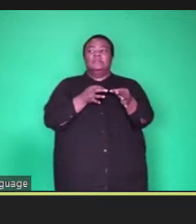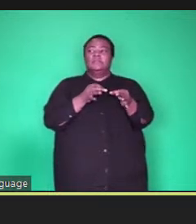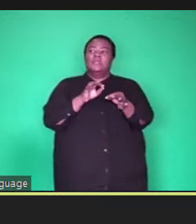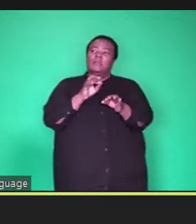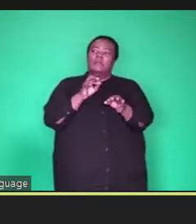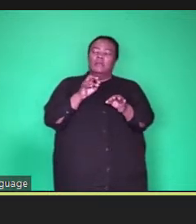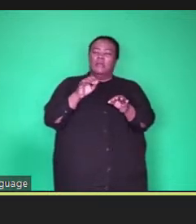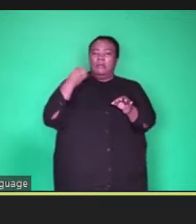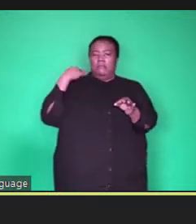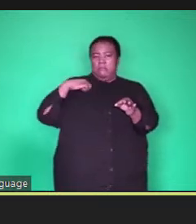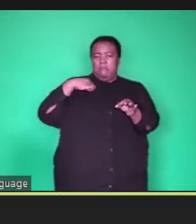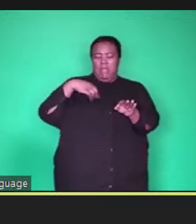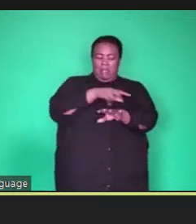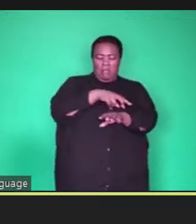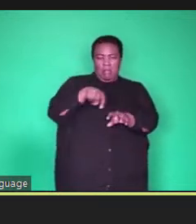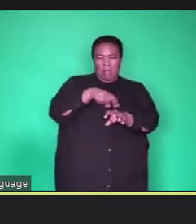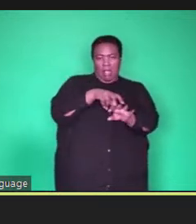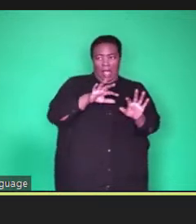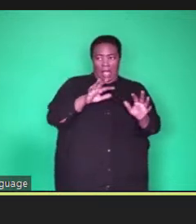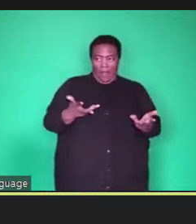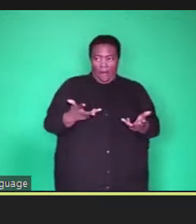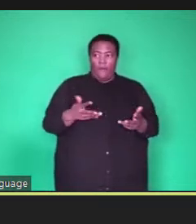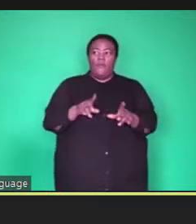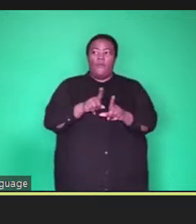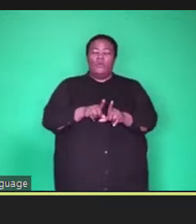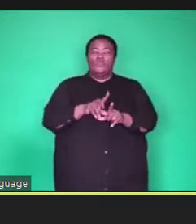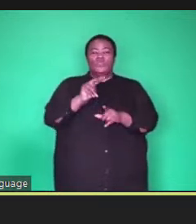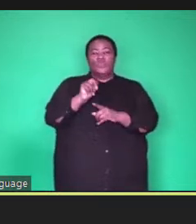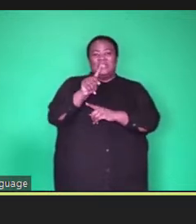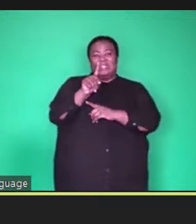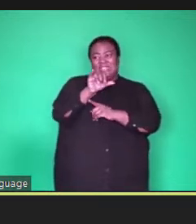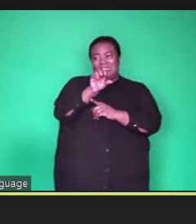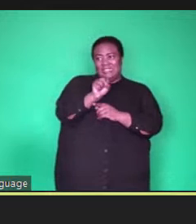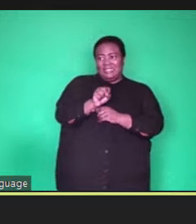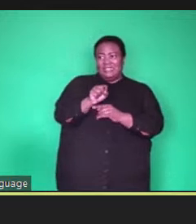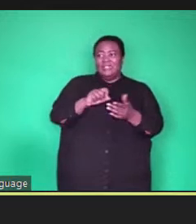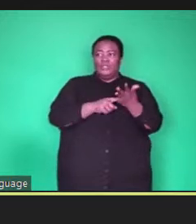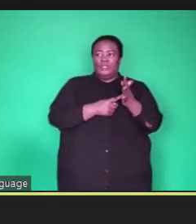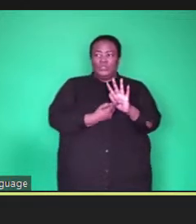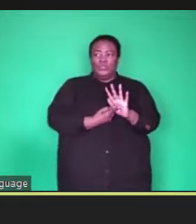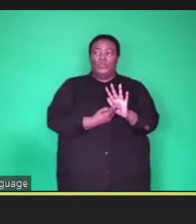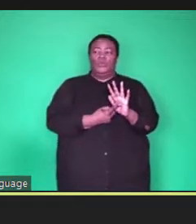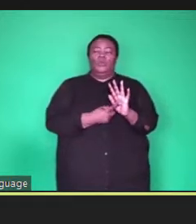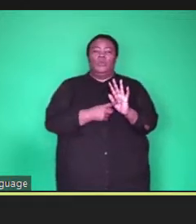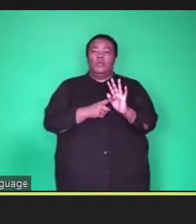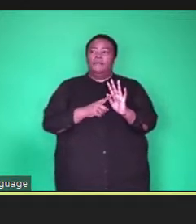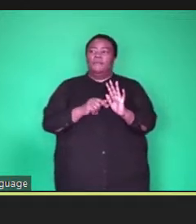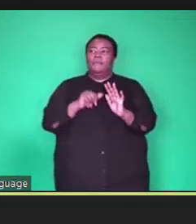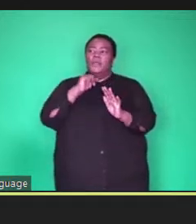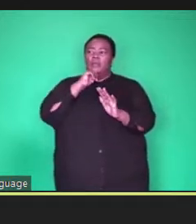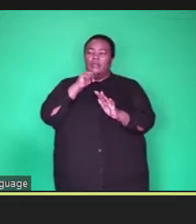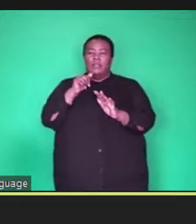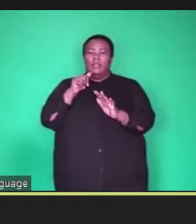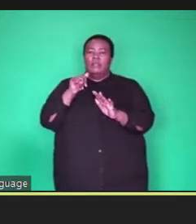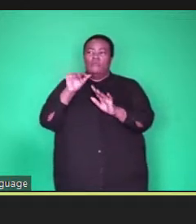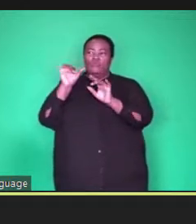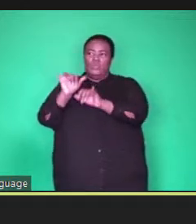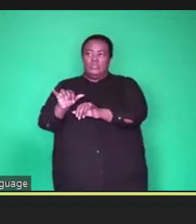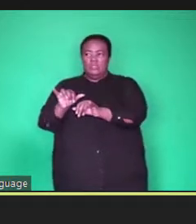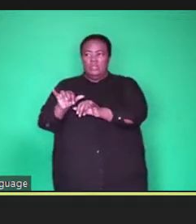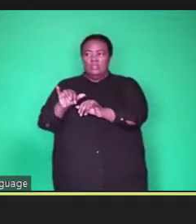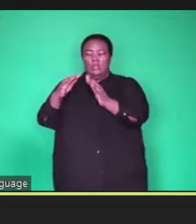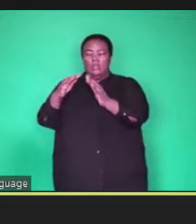us persistent non-residential household membership. The Agincourt, persistent temporary migration. Remittances, small